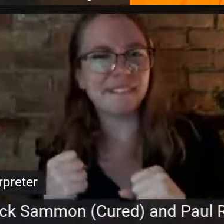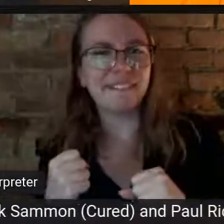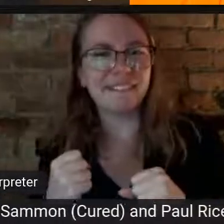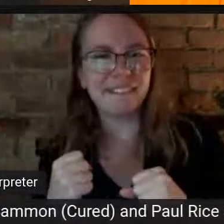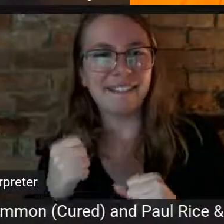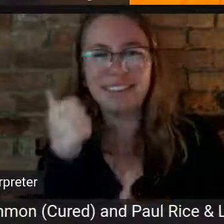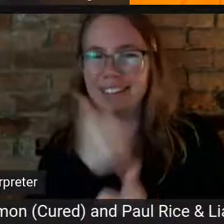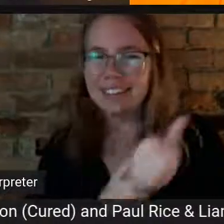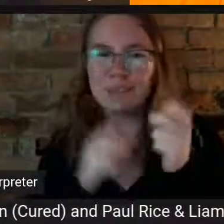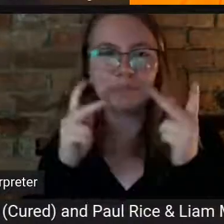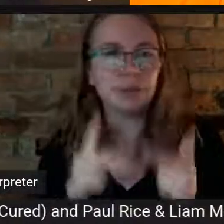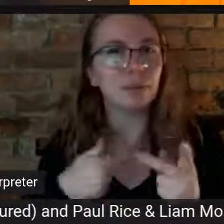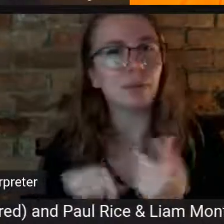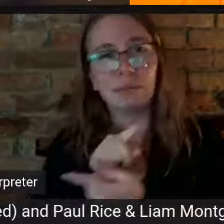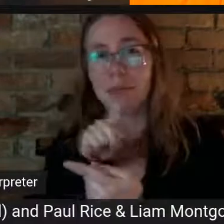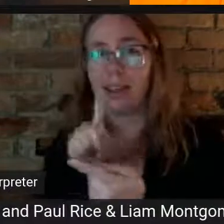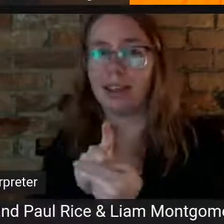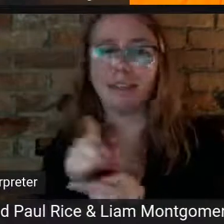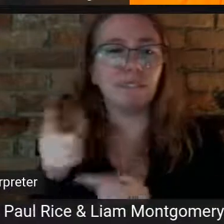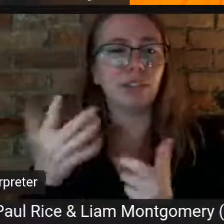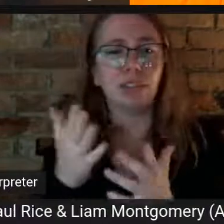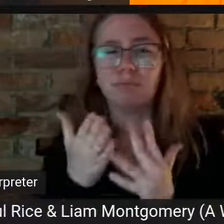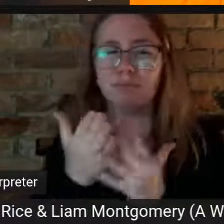really, really difficult, really awful